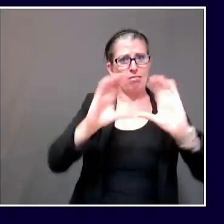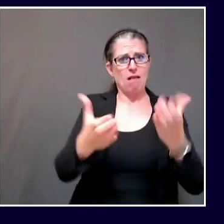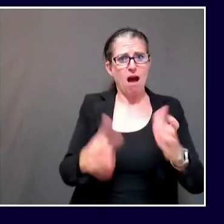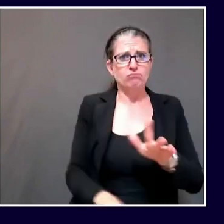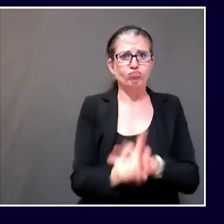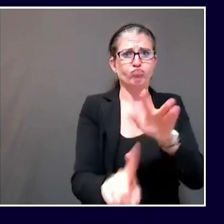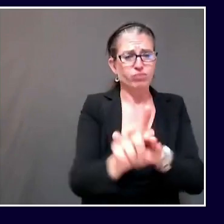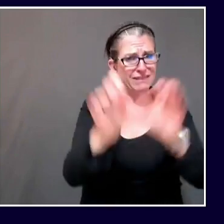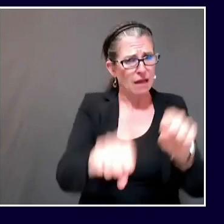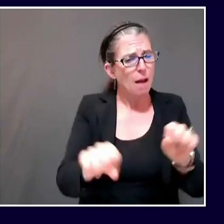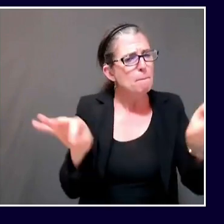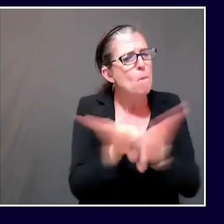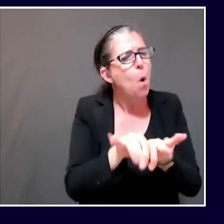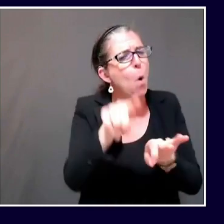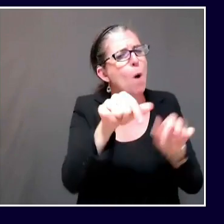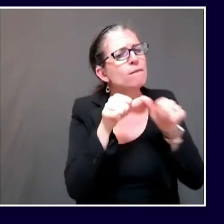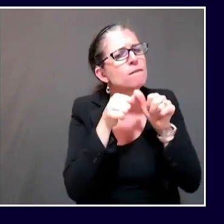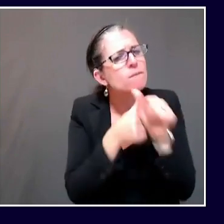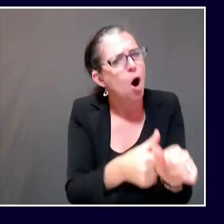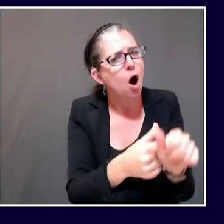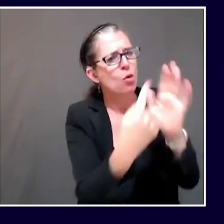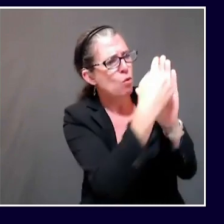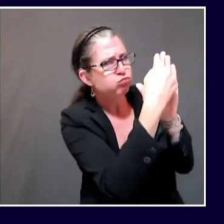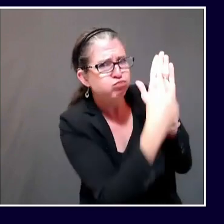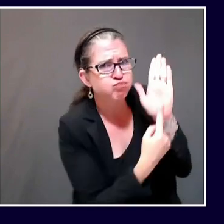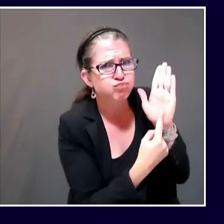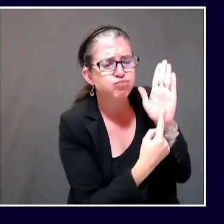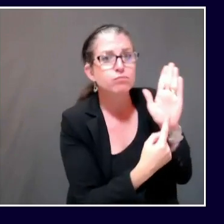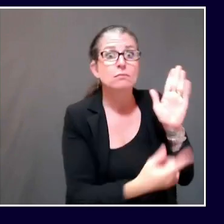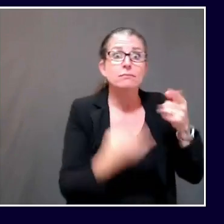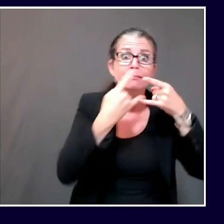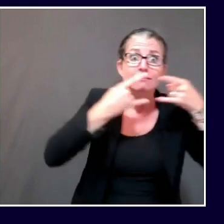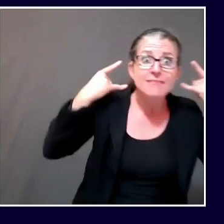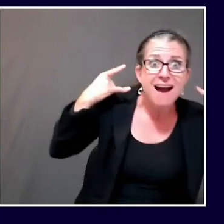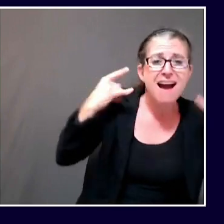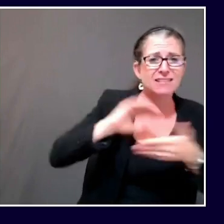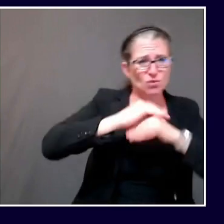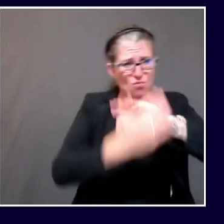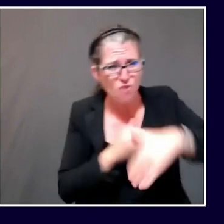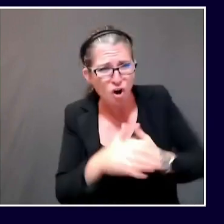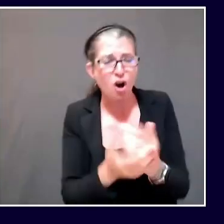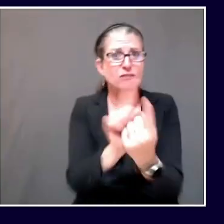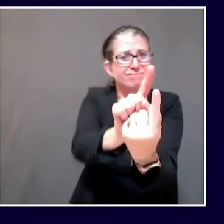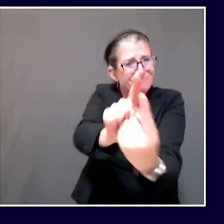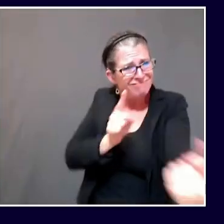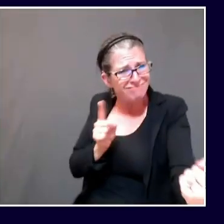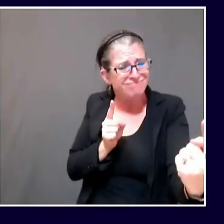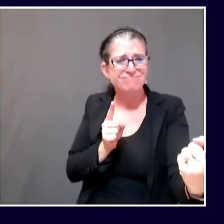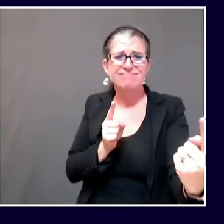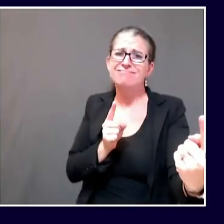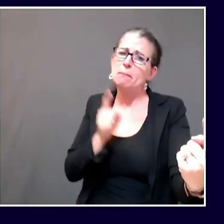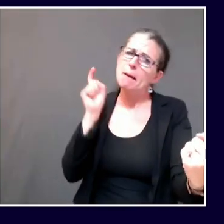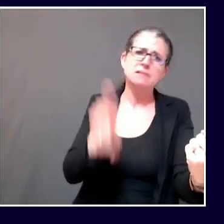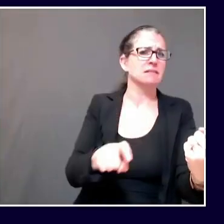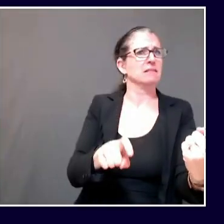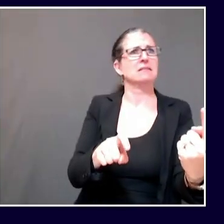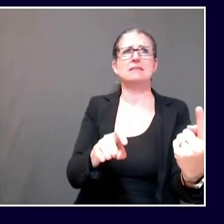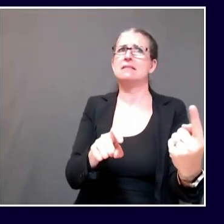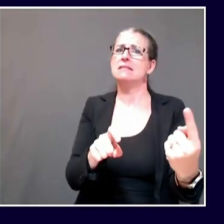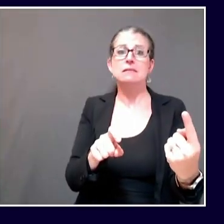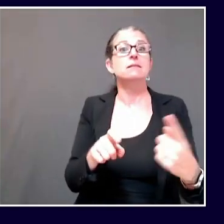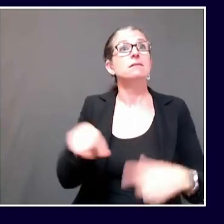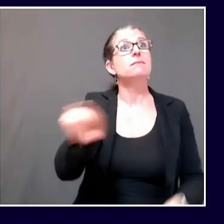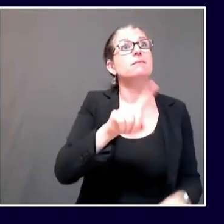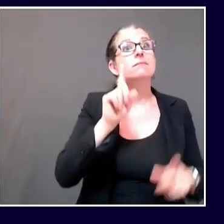keeping distance away from one of your classmates as much as possible, and doing all the things that you've heard folks drone on about for the past